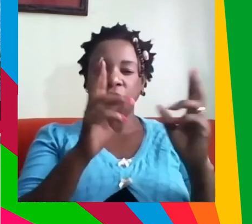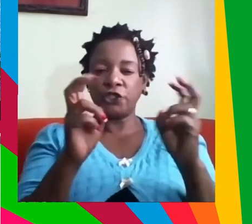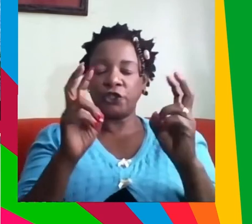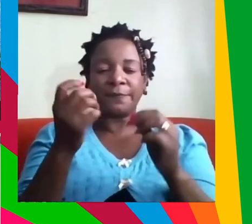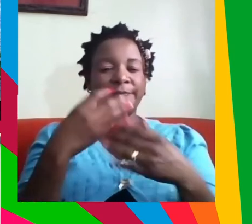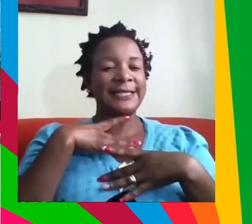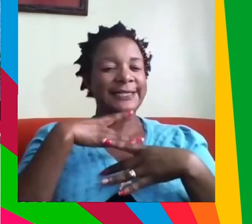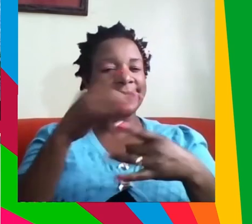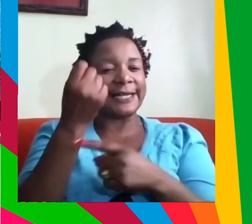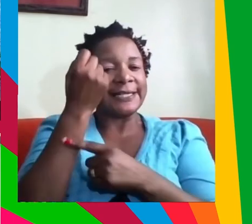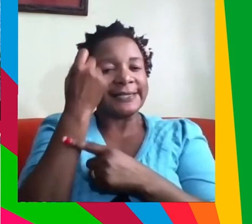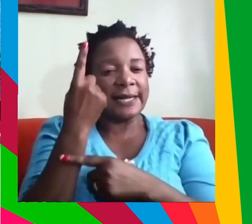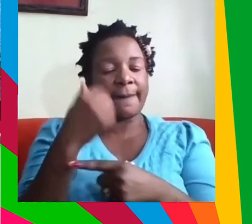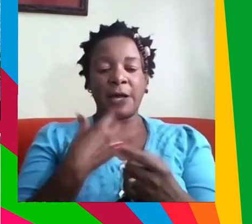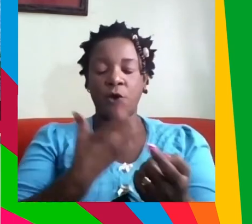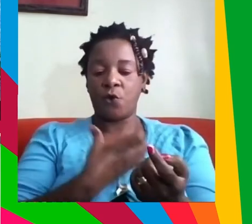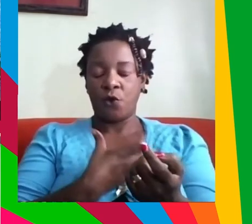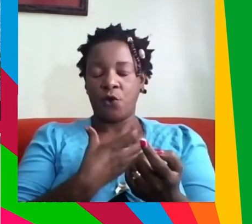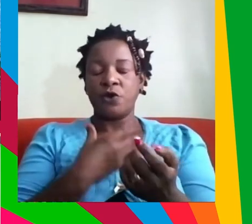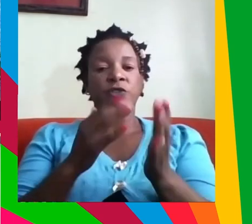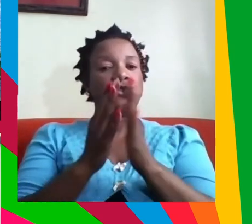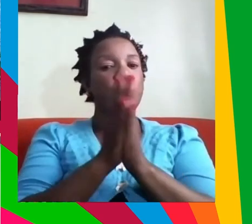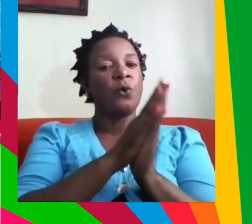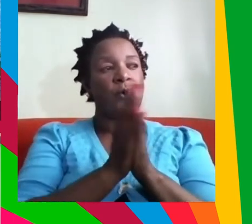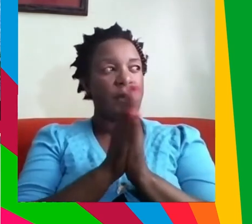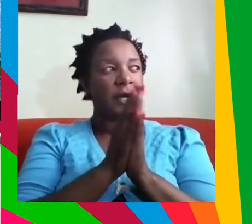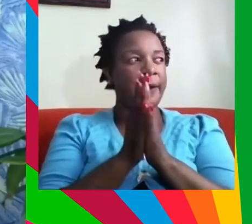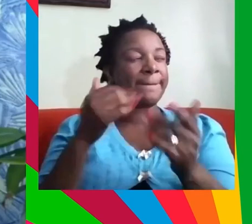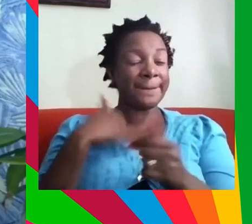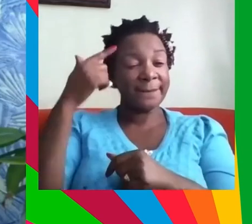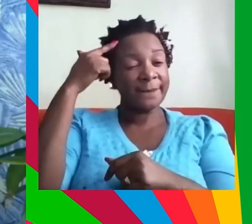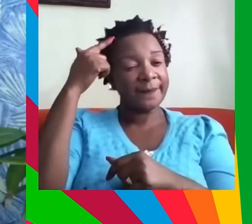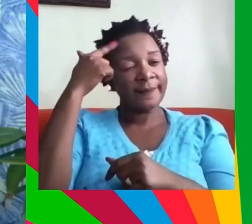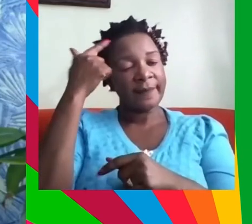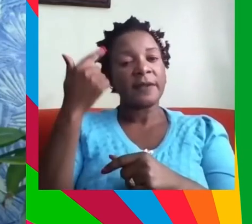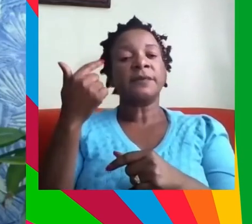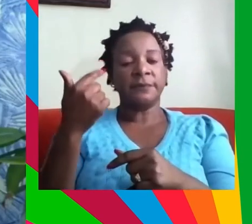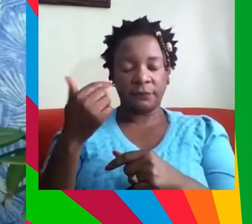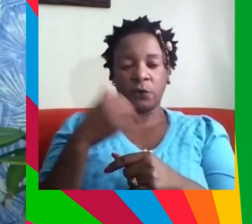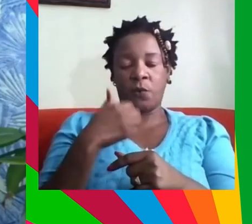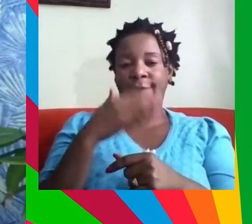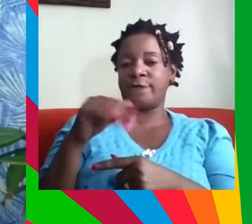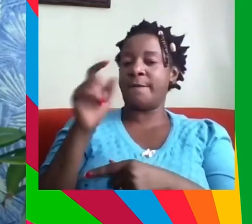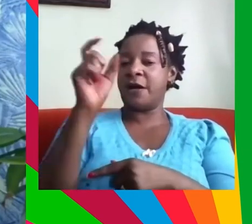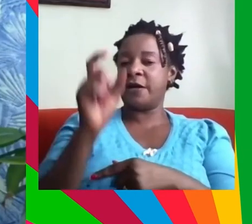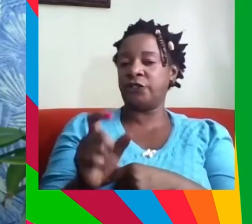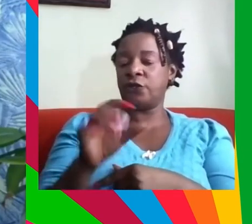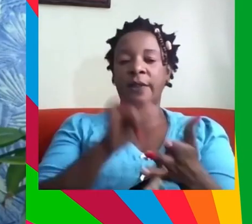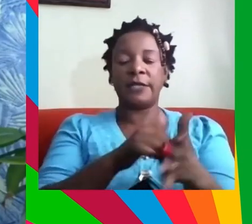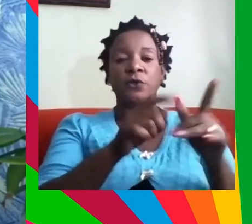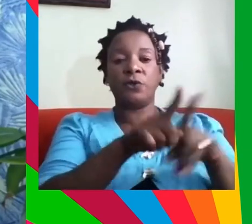own history and my own story. You know, I think very much we come from a region that has also